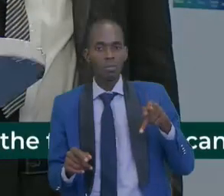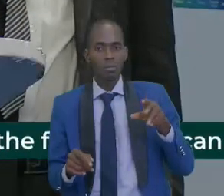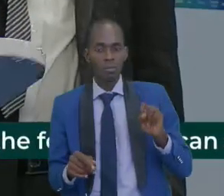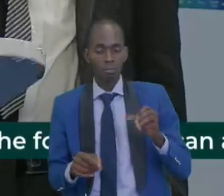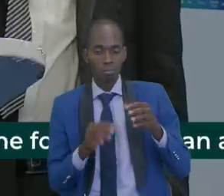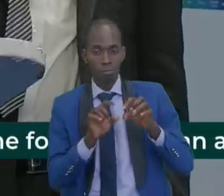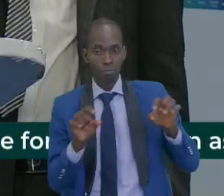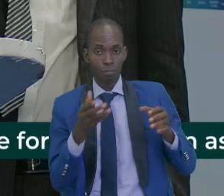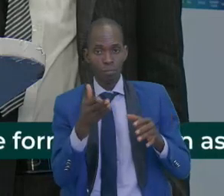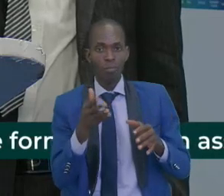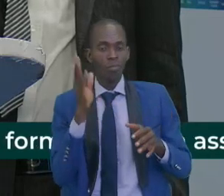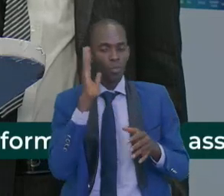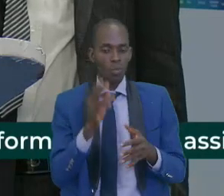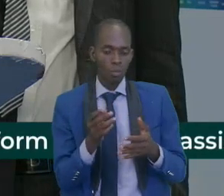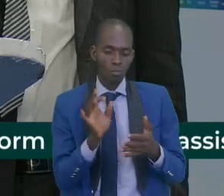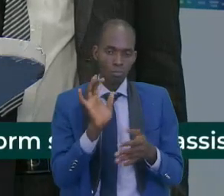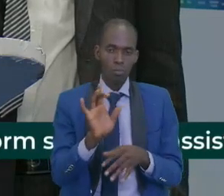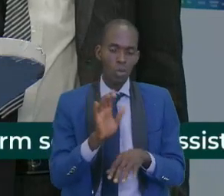it.